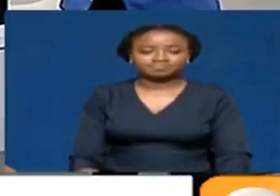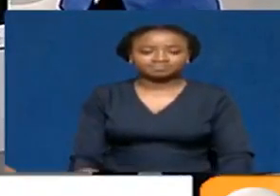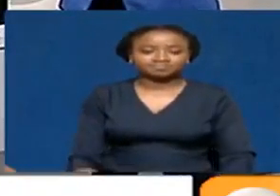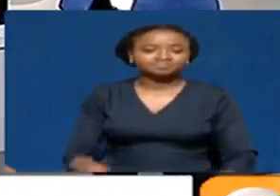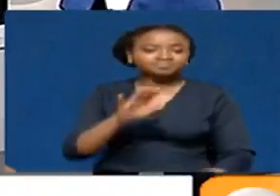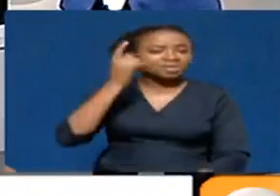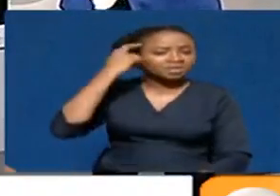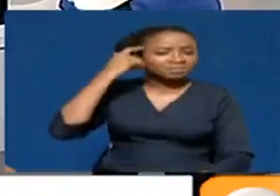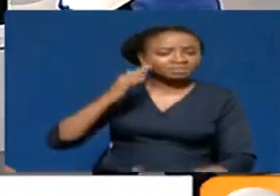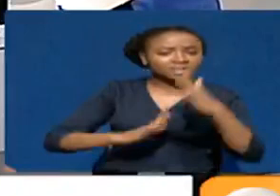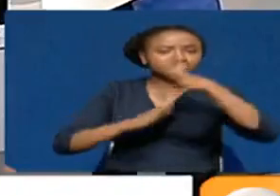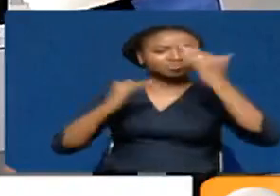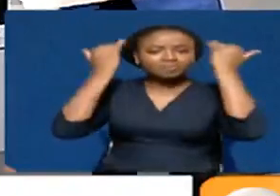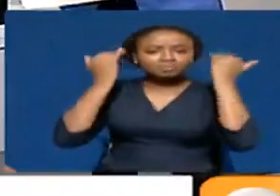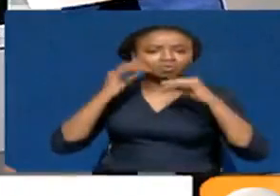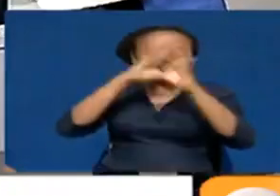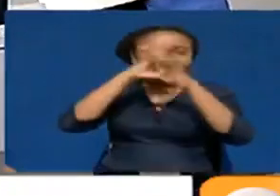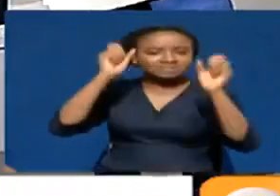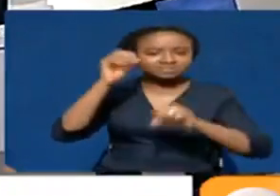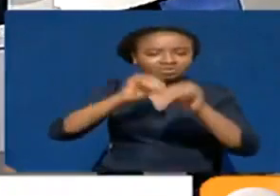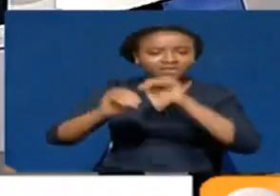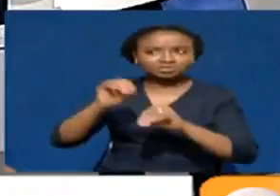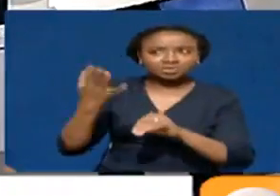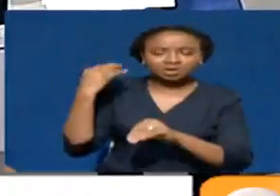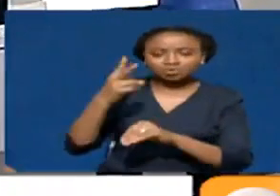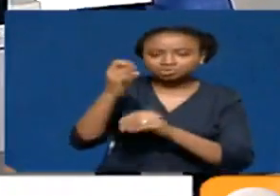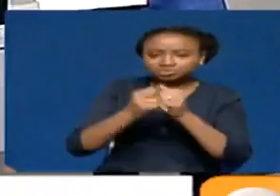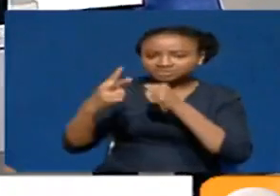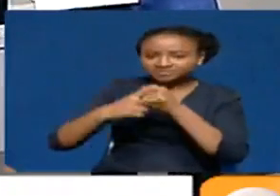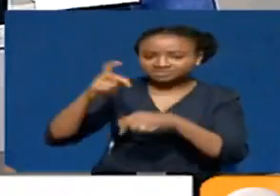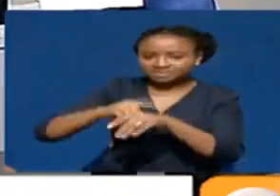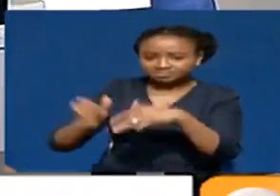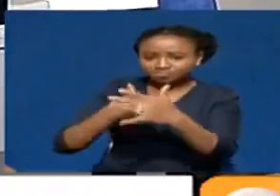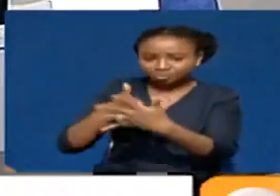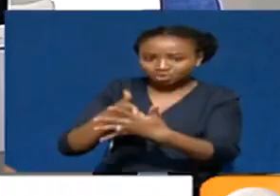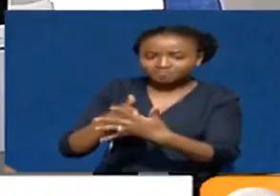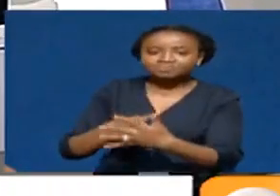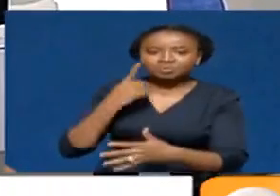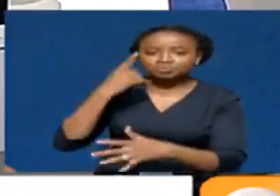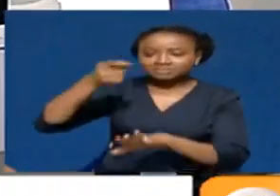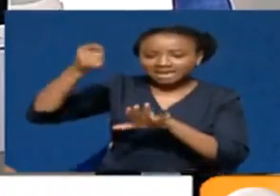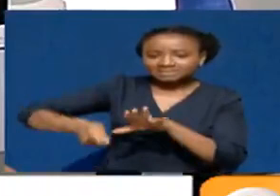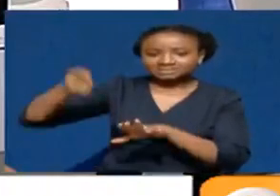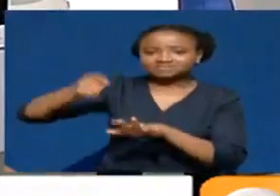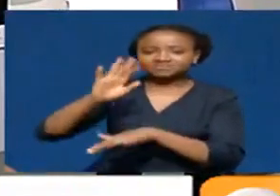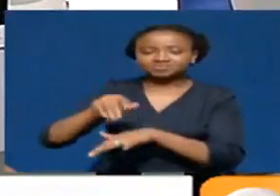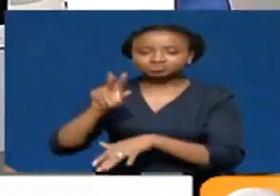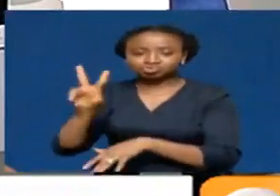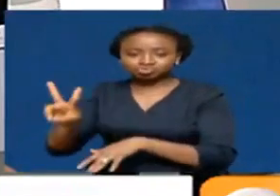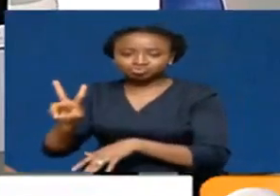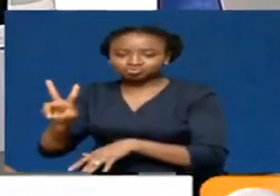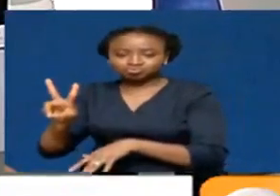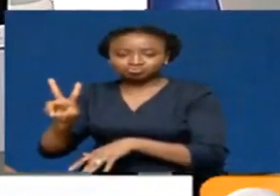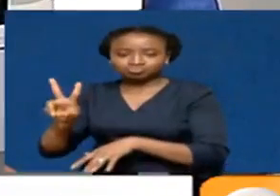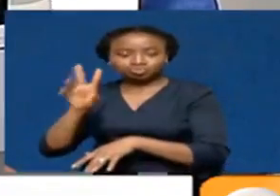this. You remember the Supreme Court presidential election petition of 2017? We saw dissenting judgments from two